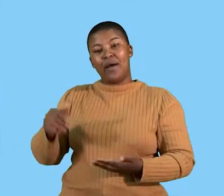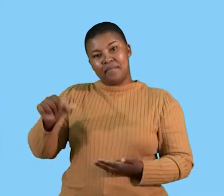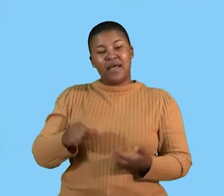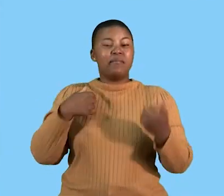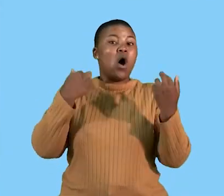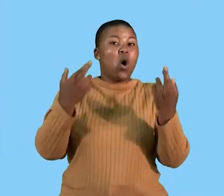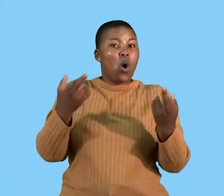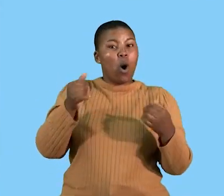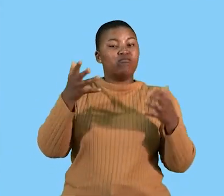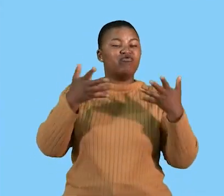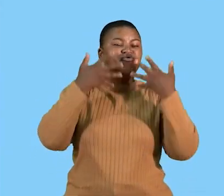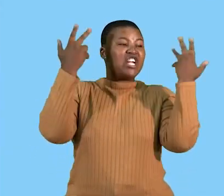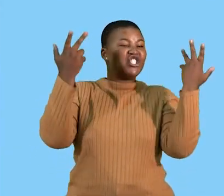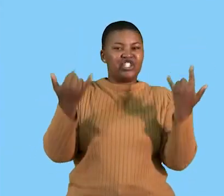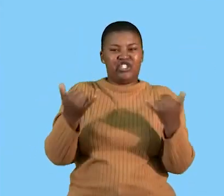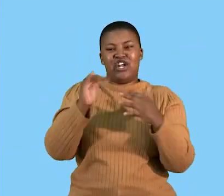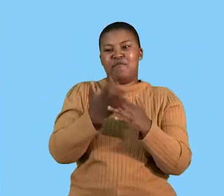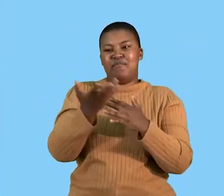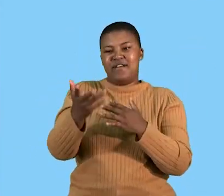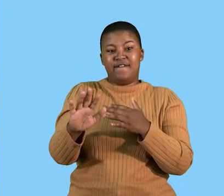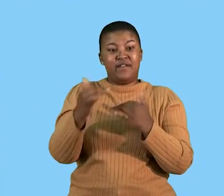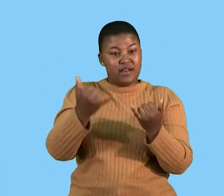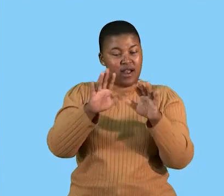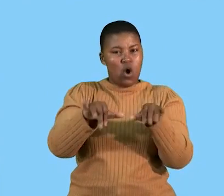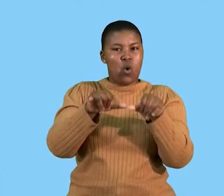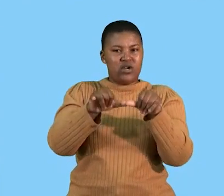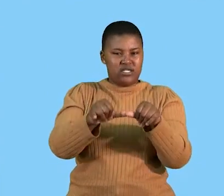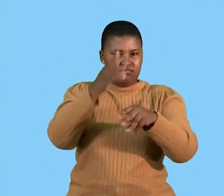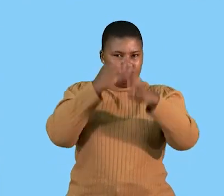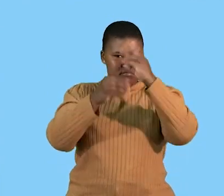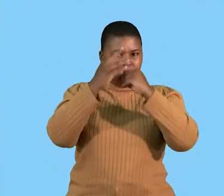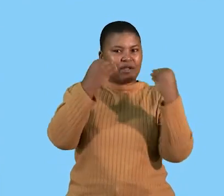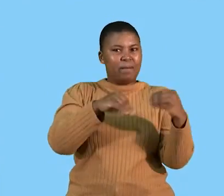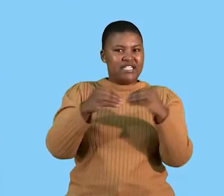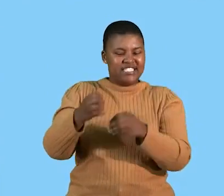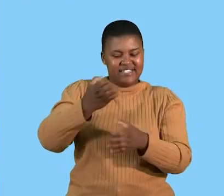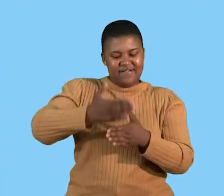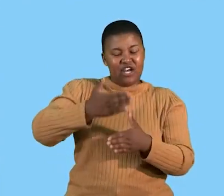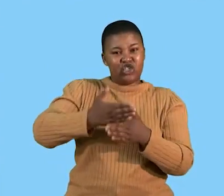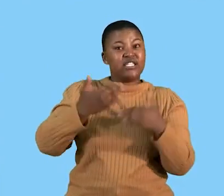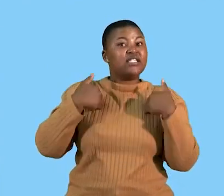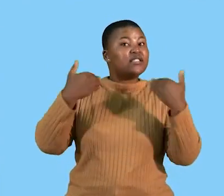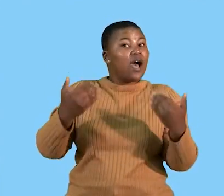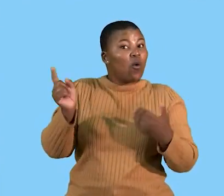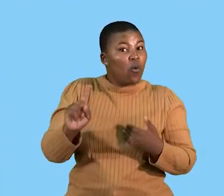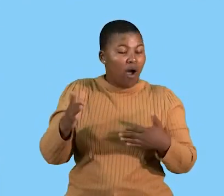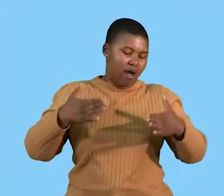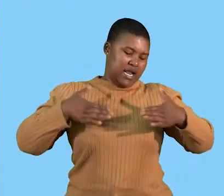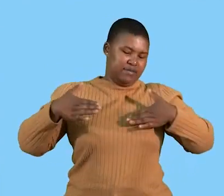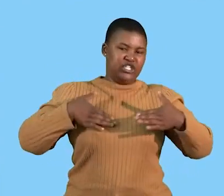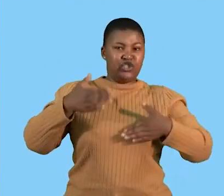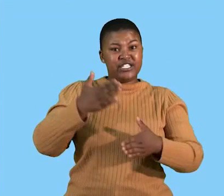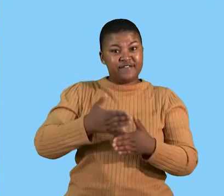Welcome back. I hope you guys feel refreshed, and we are going to continue with our business function, starting with the